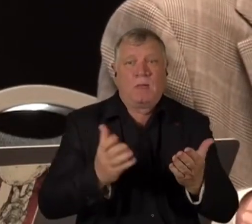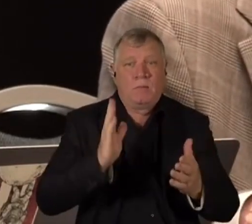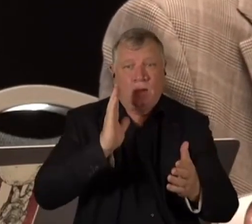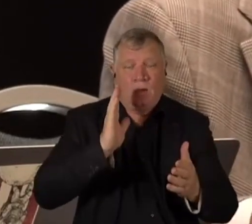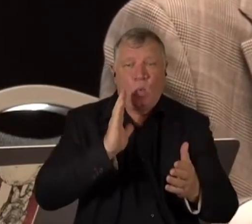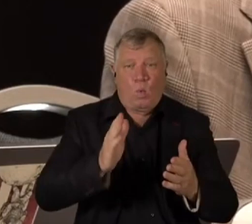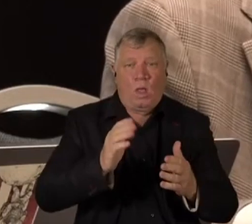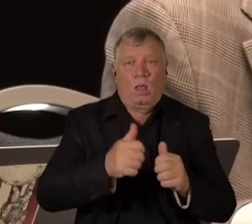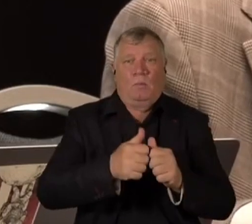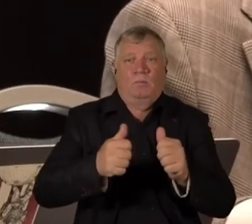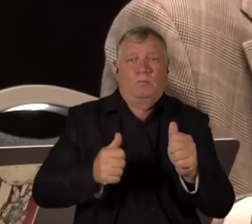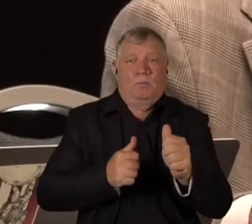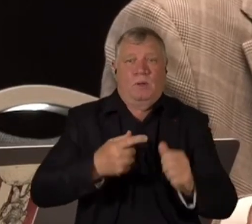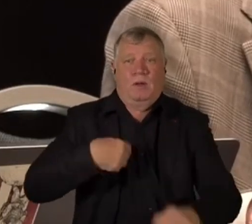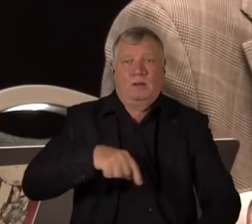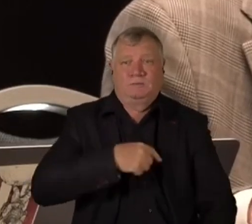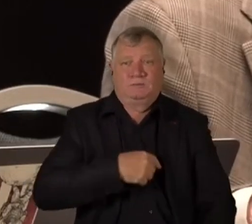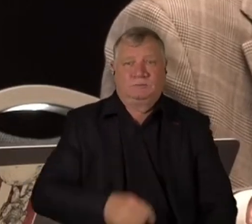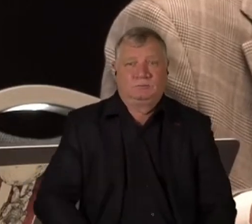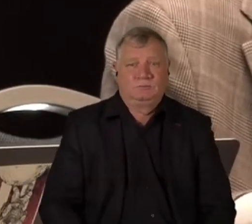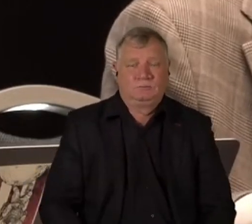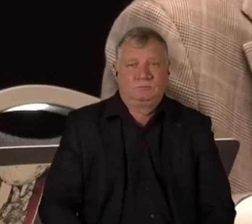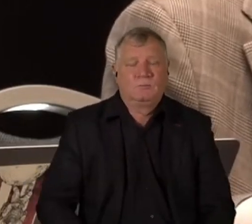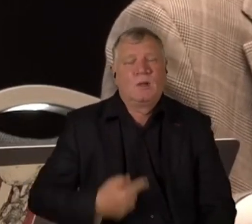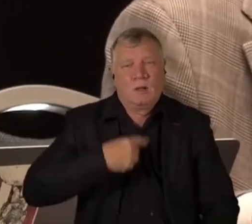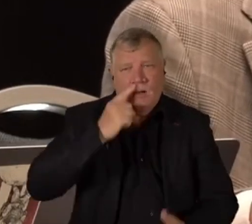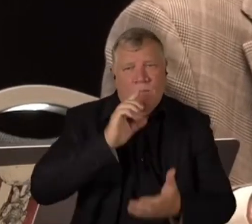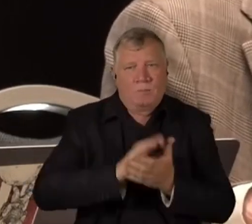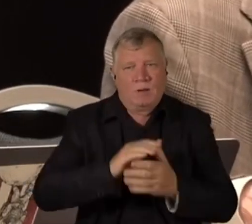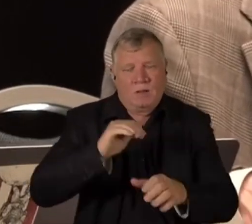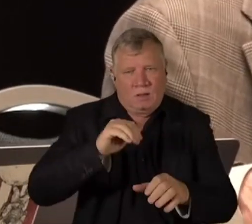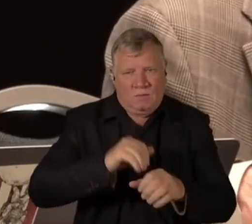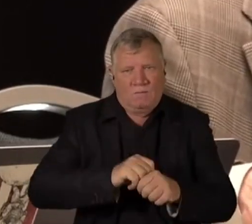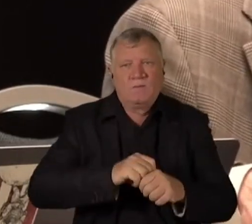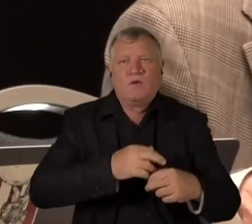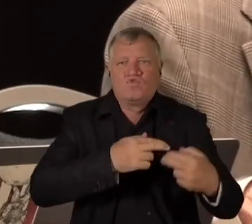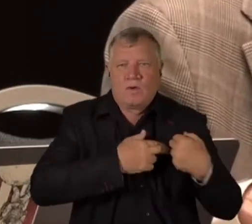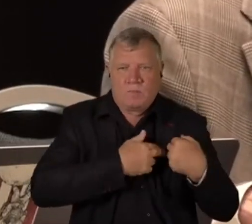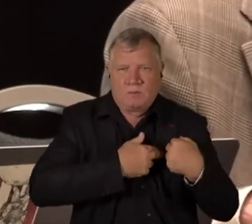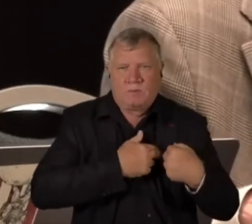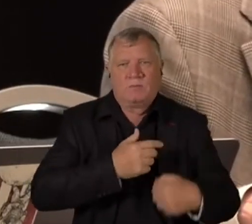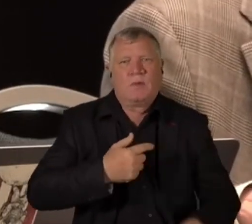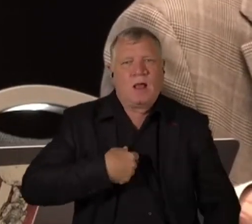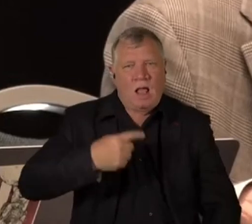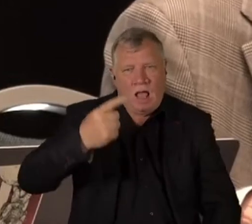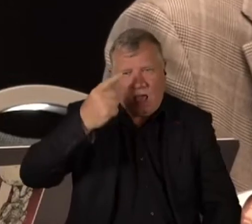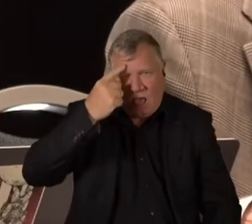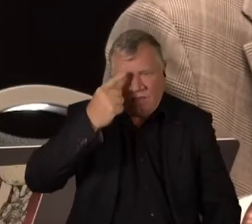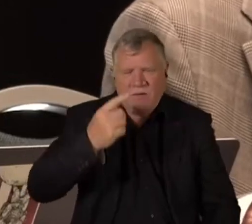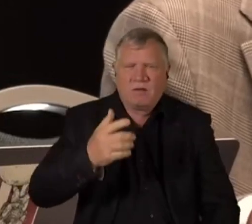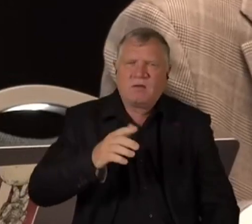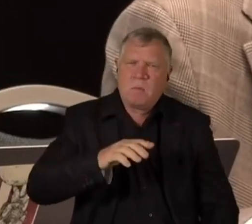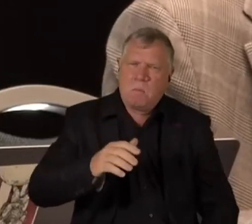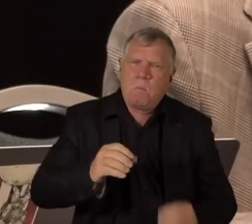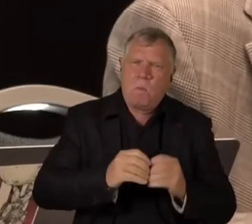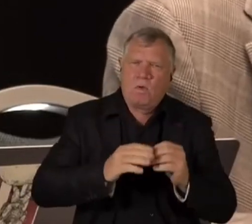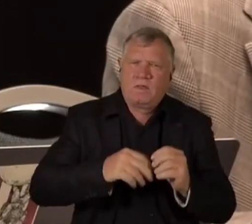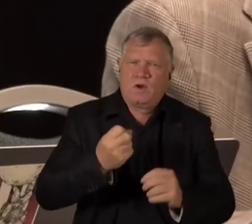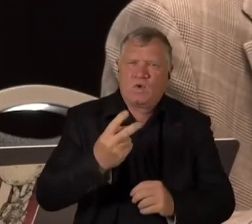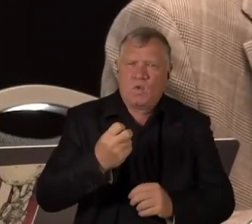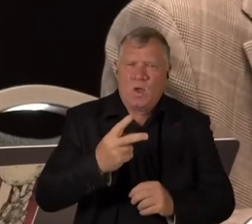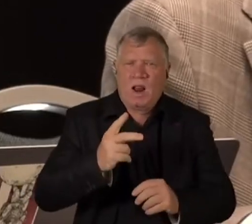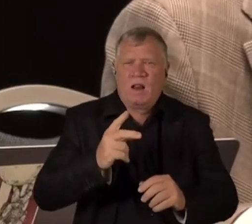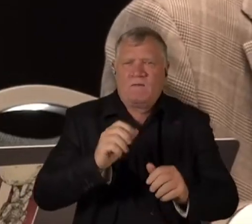back. I believe in accountability, and there are easily a dozen government agencies that play a role in the